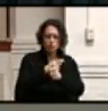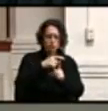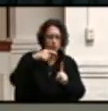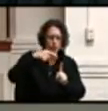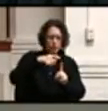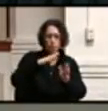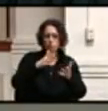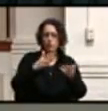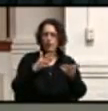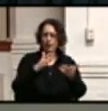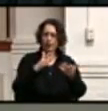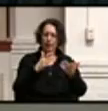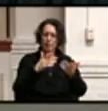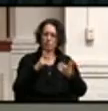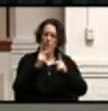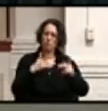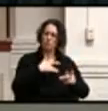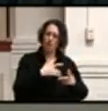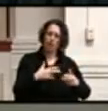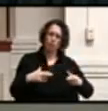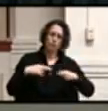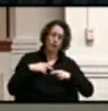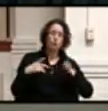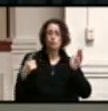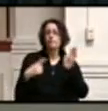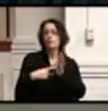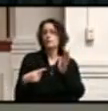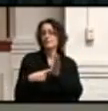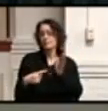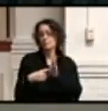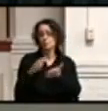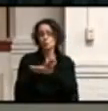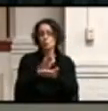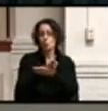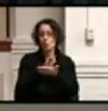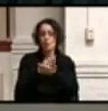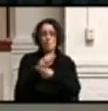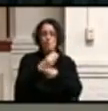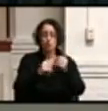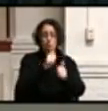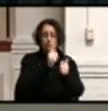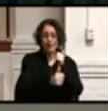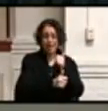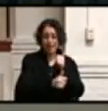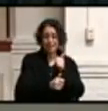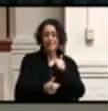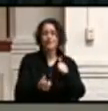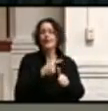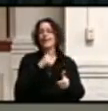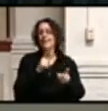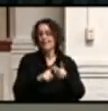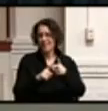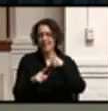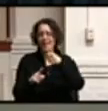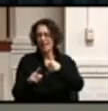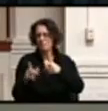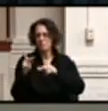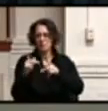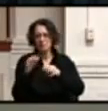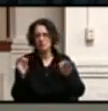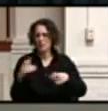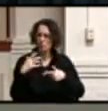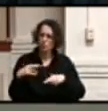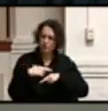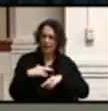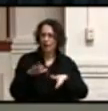the schools, once the budget's passed, everybody gets their contract the next year, and somebody's going to retire, they make that decision at that point. Is there a season